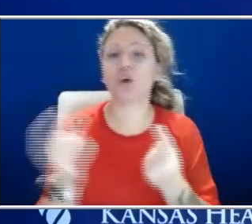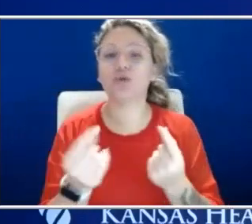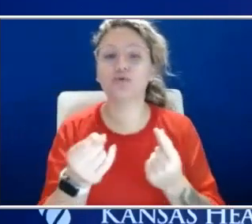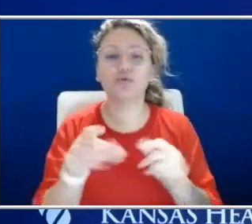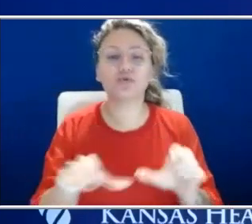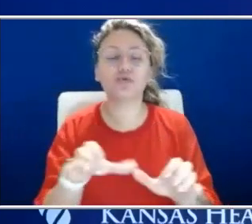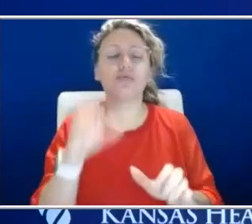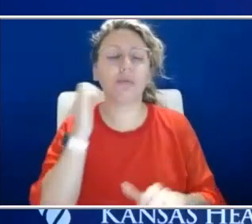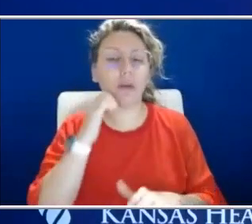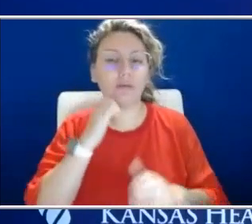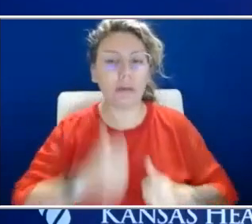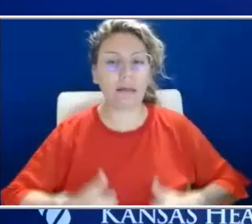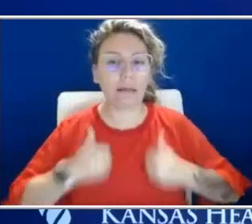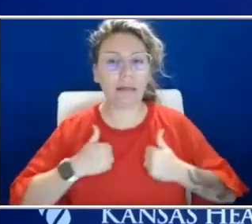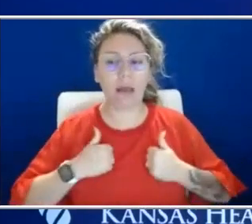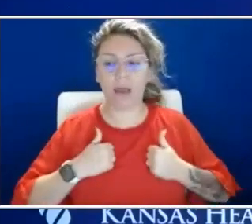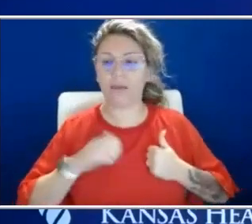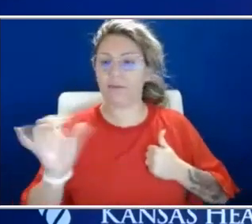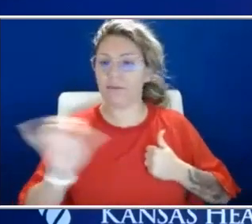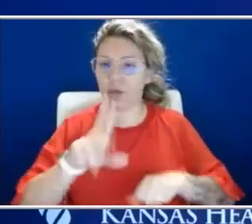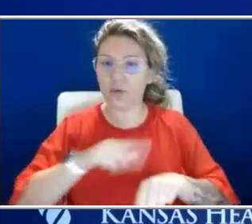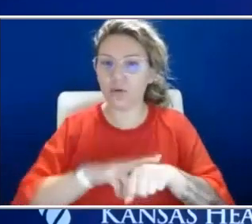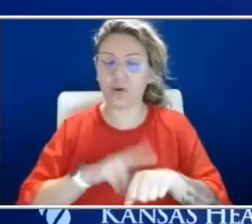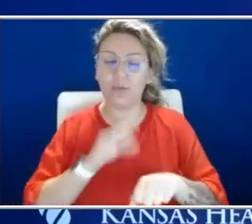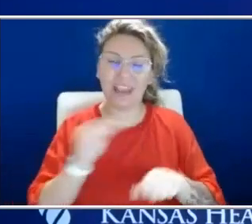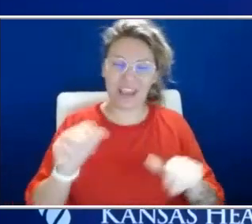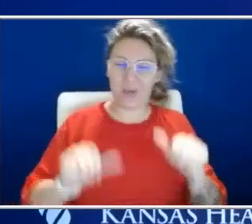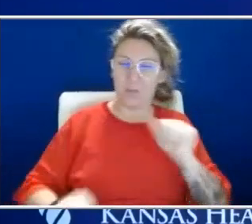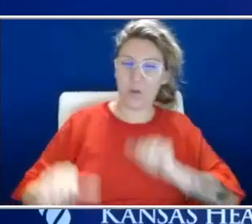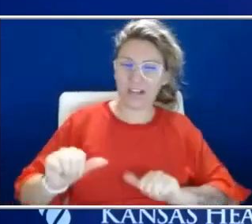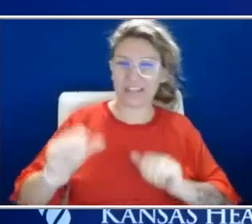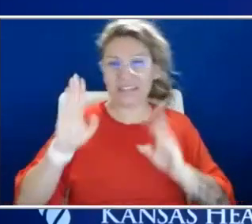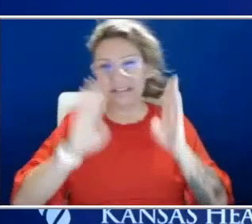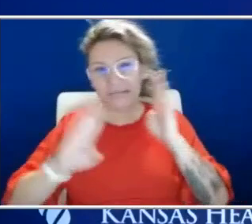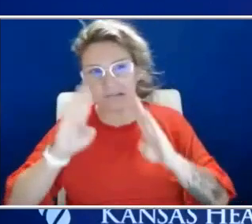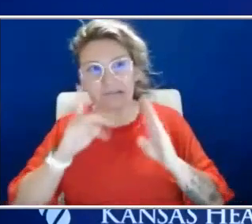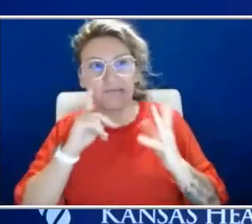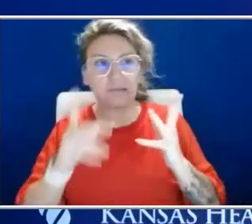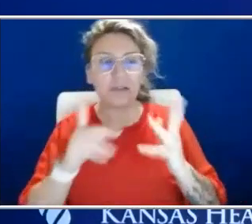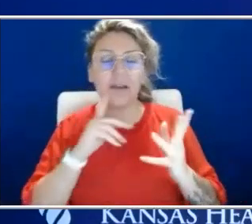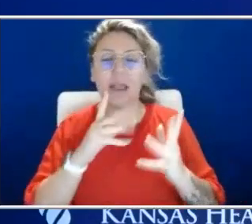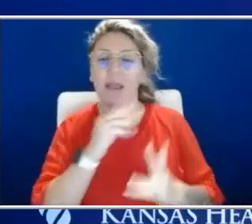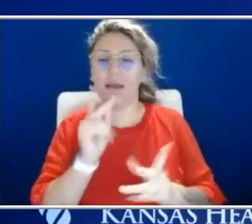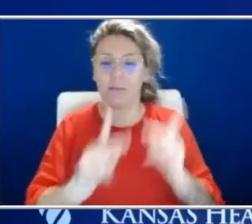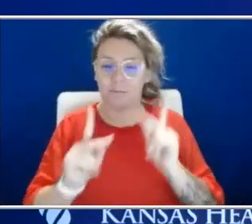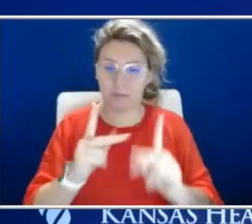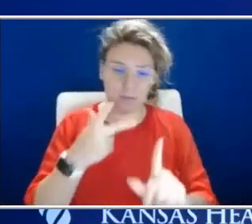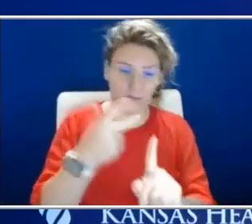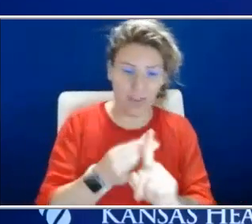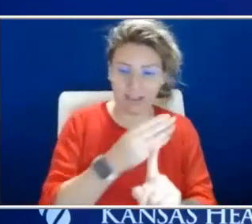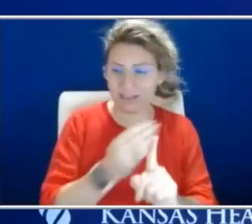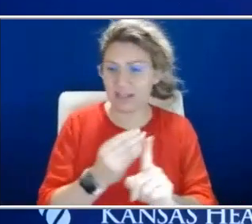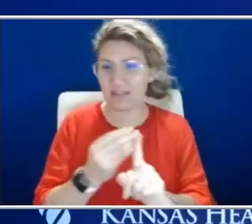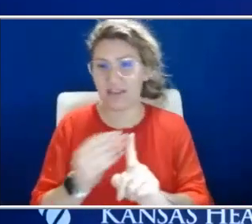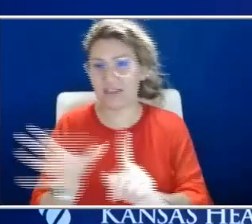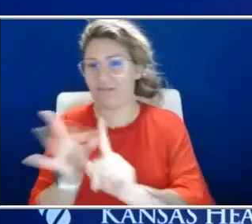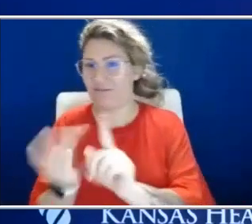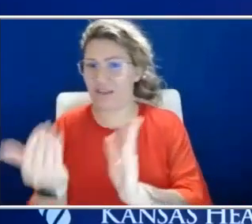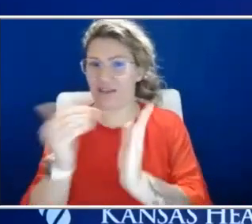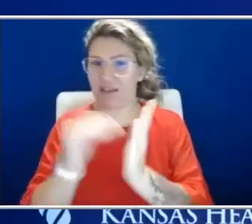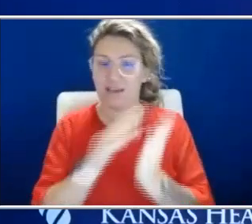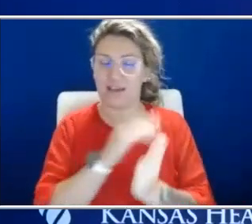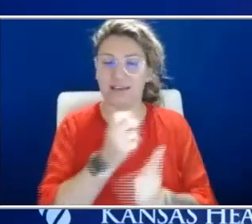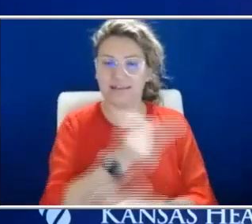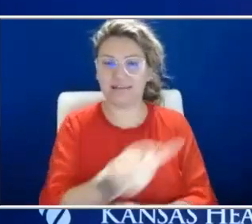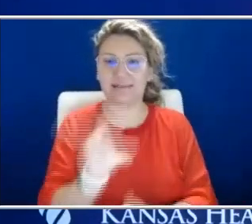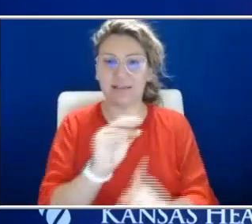there. There are also people who have been vaccinated and infected or reinfected. They've certainly had several exposures to the